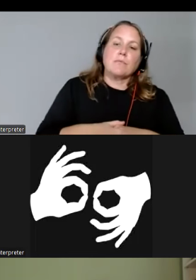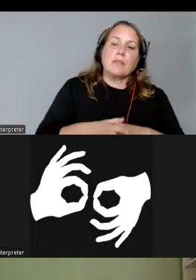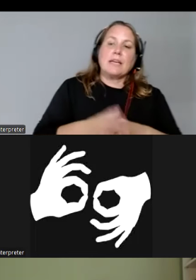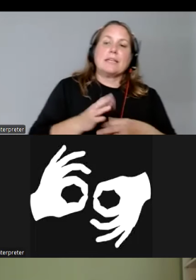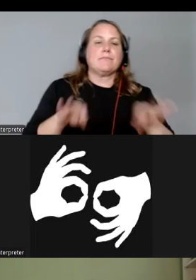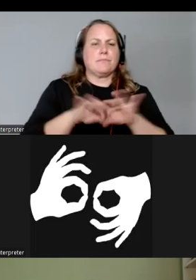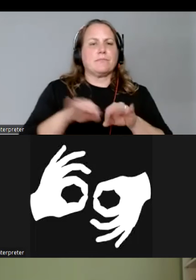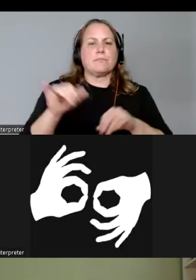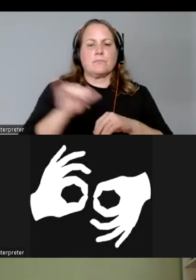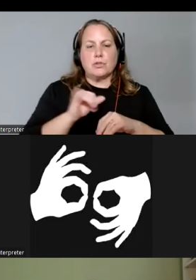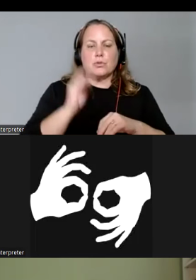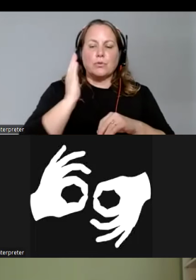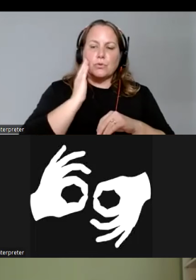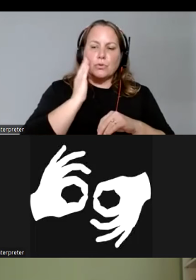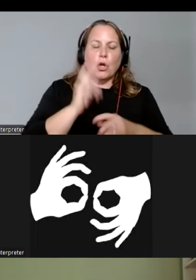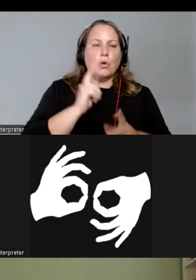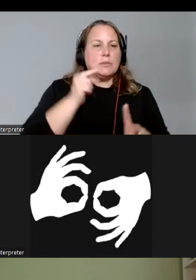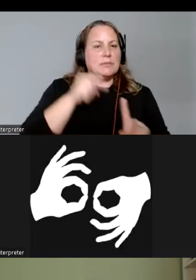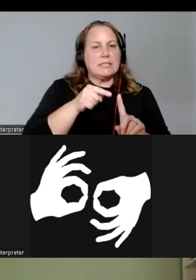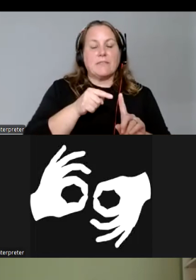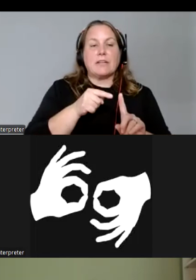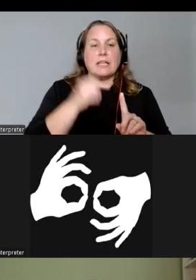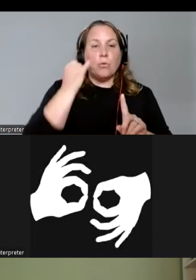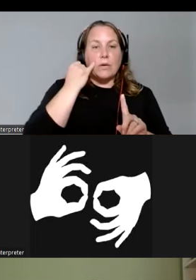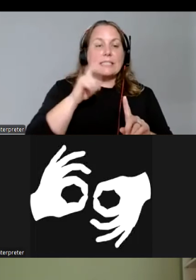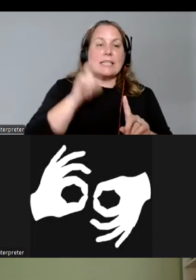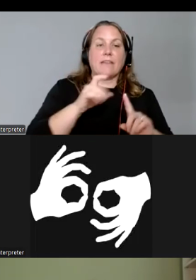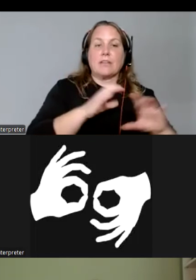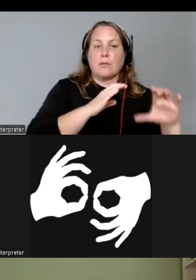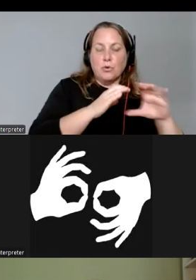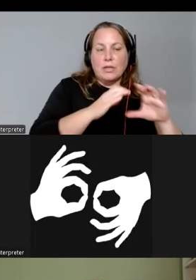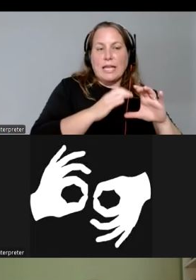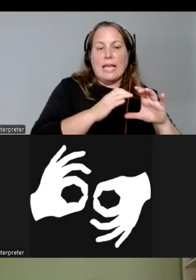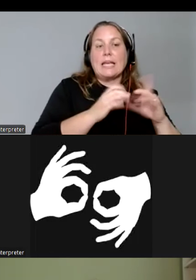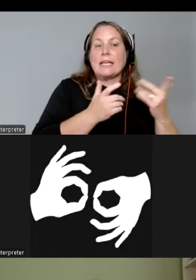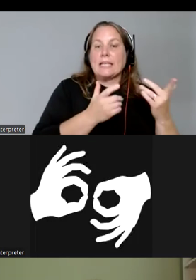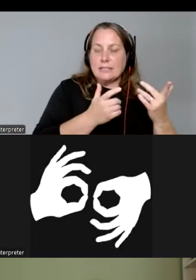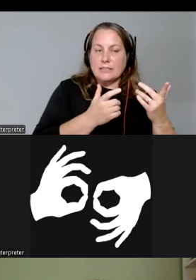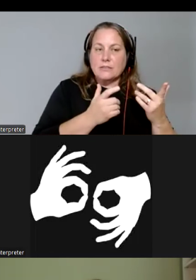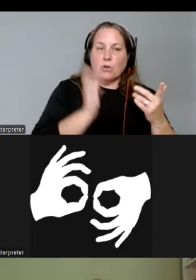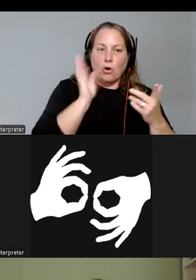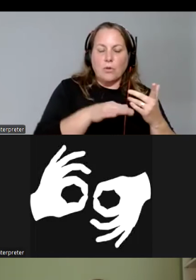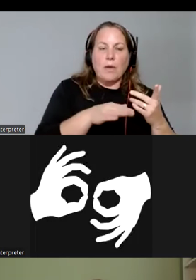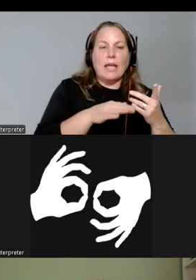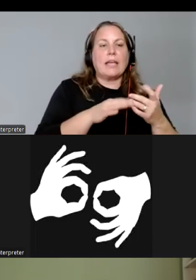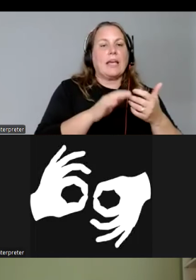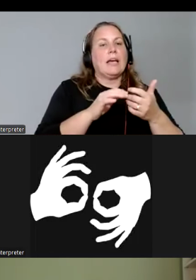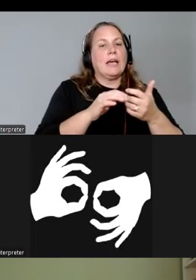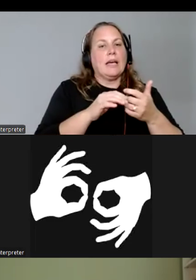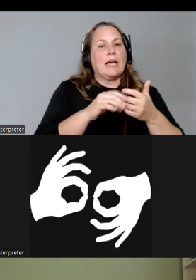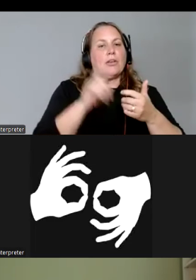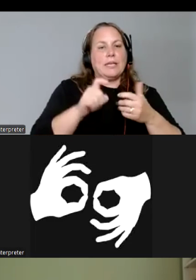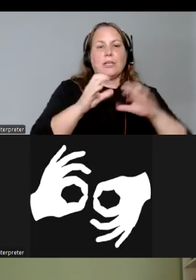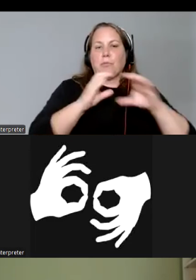else, that has to be communicated and worked through with myself and Toronto Public Library. Next